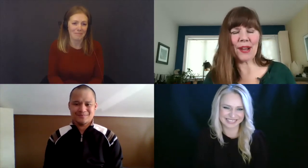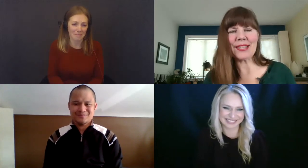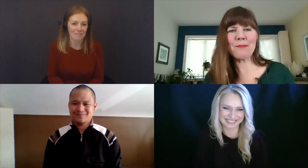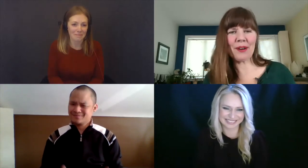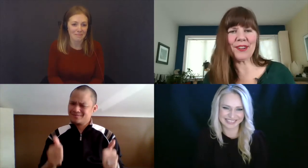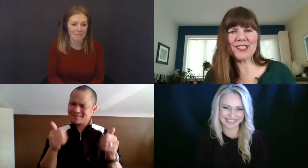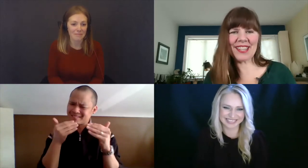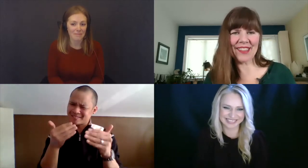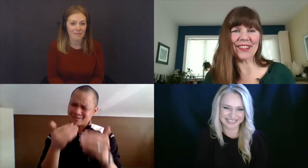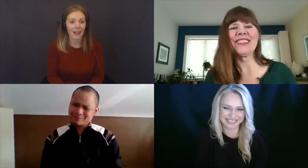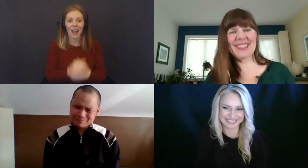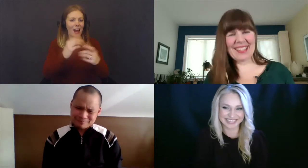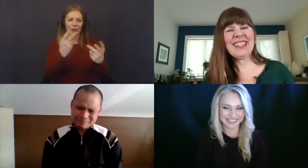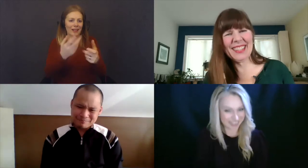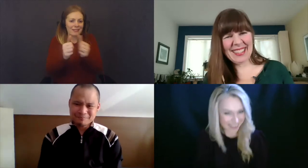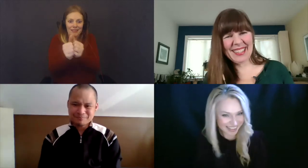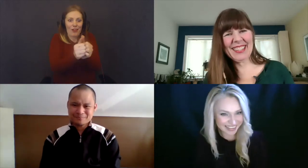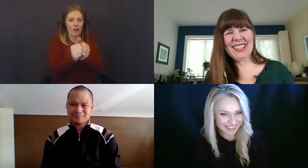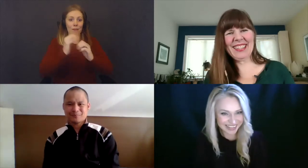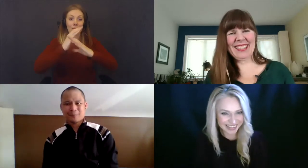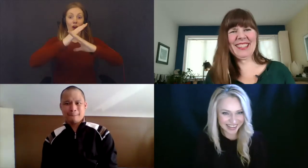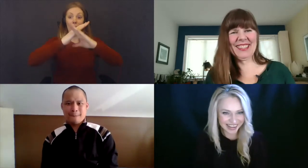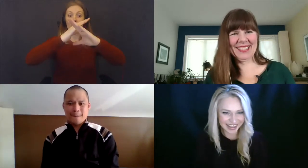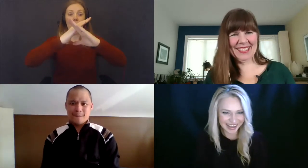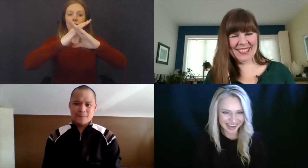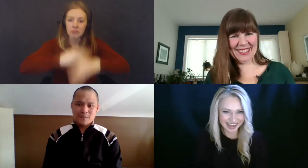We break down barriers together.